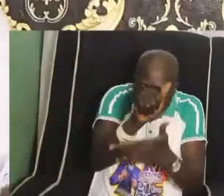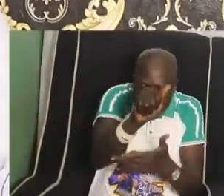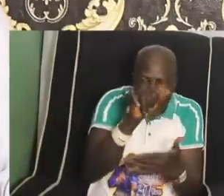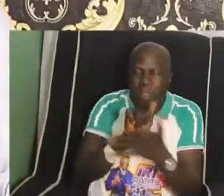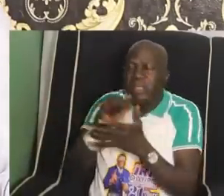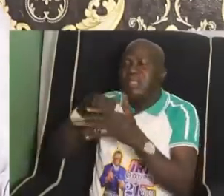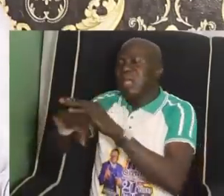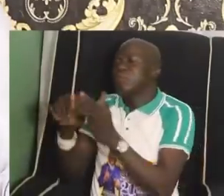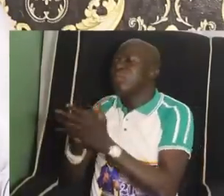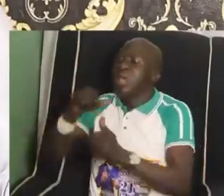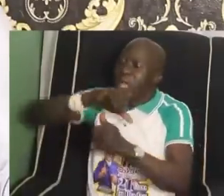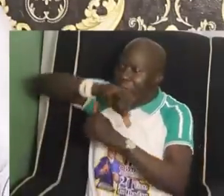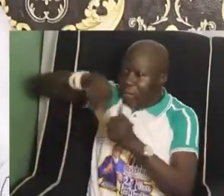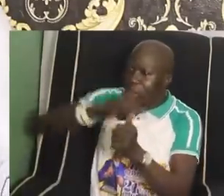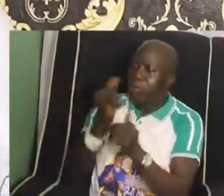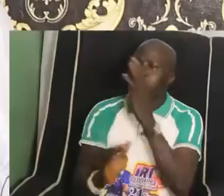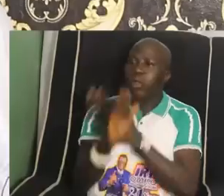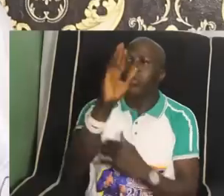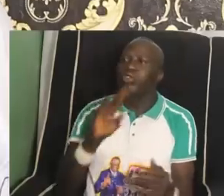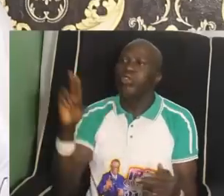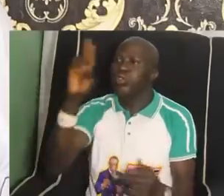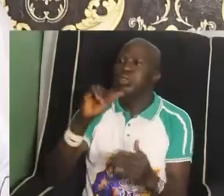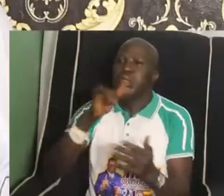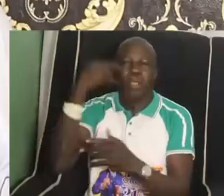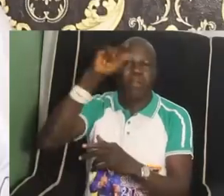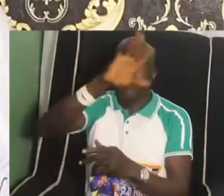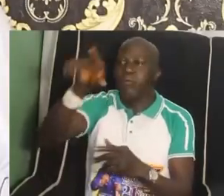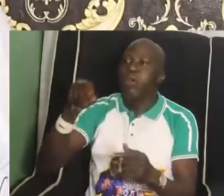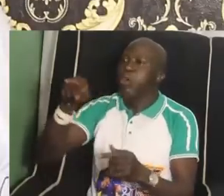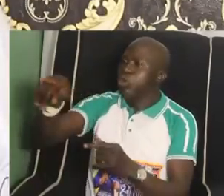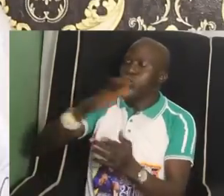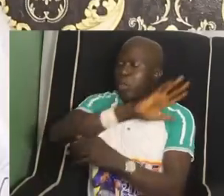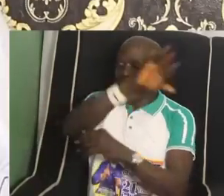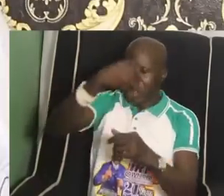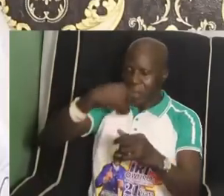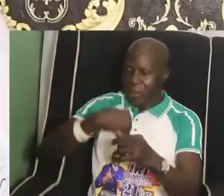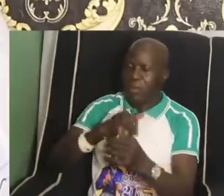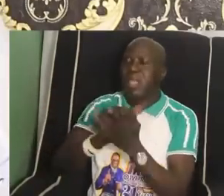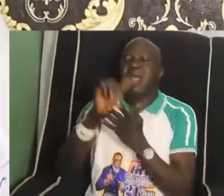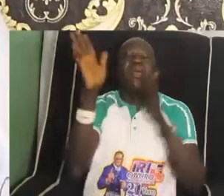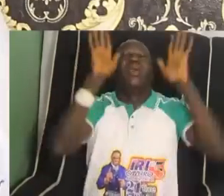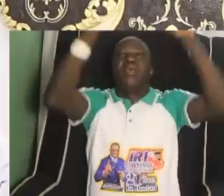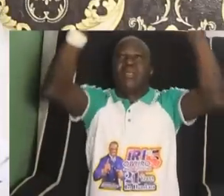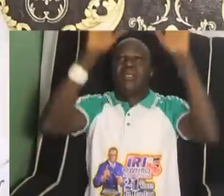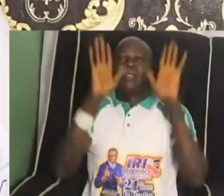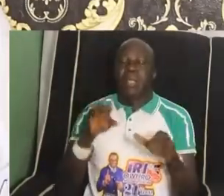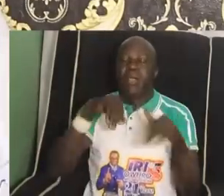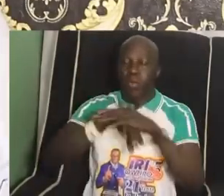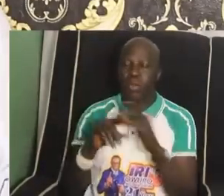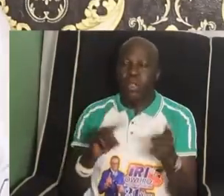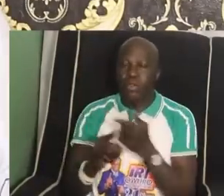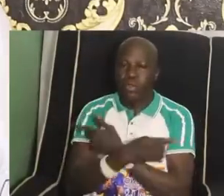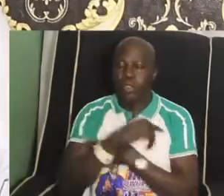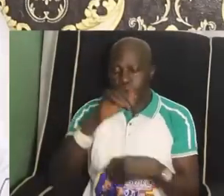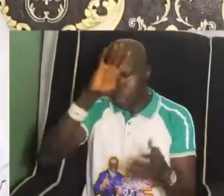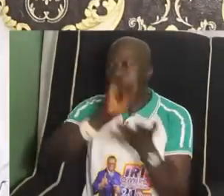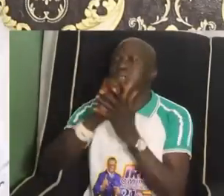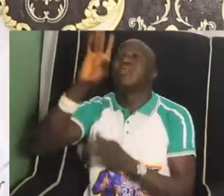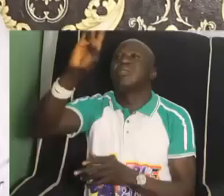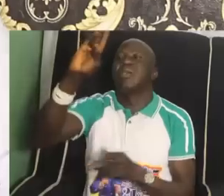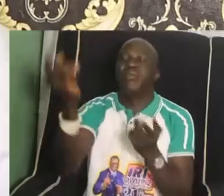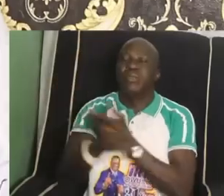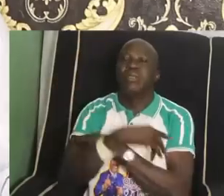you. You believe that? Oh, man, no. Who is there? Me ati say yano lonely. Today is